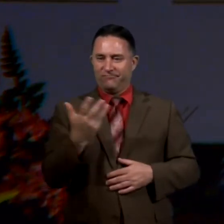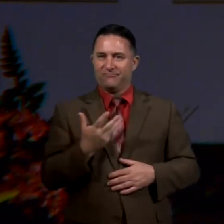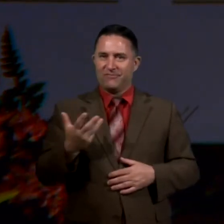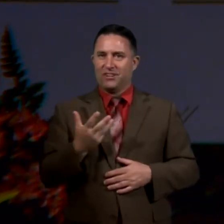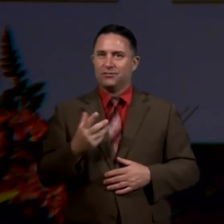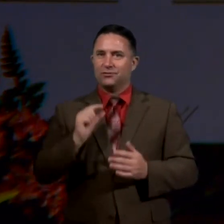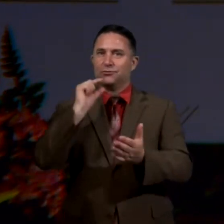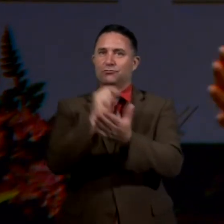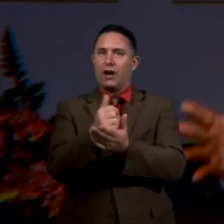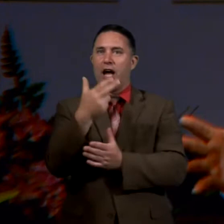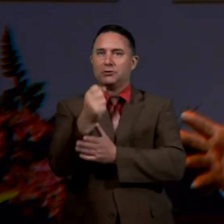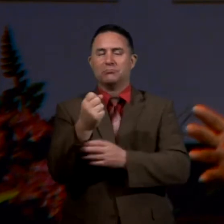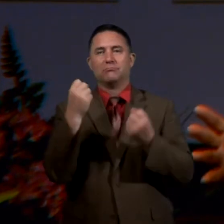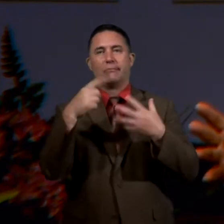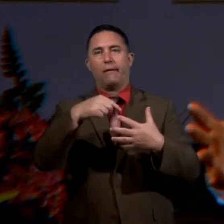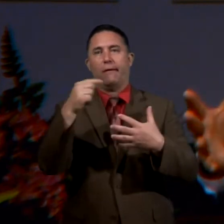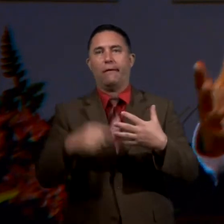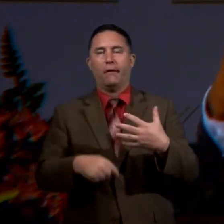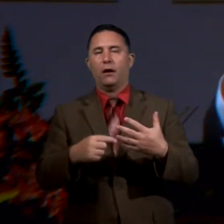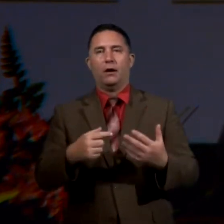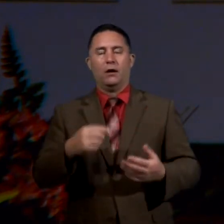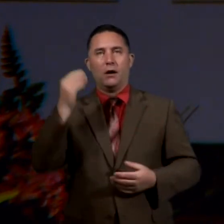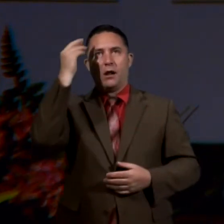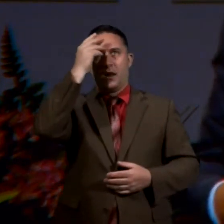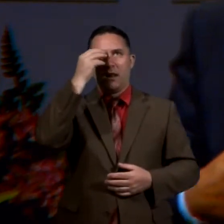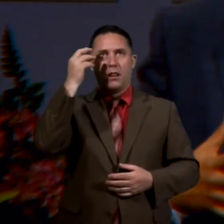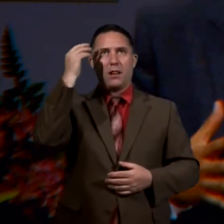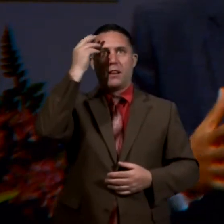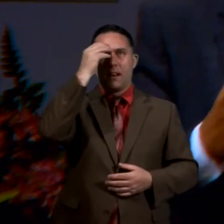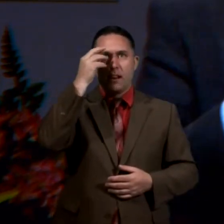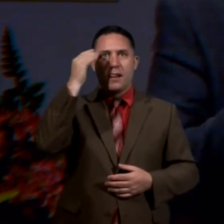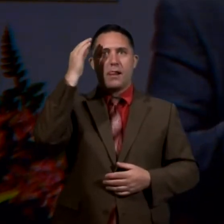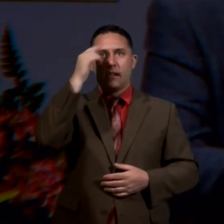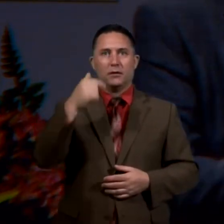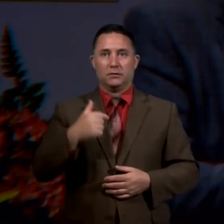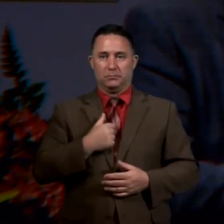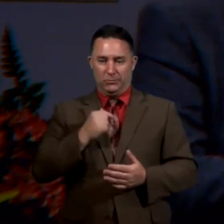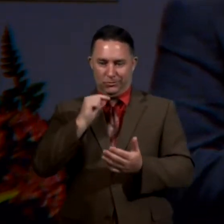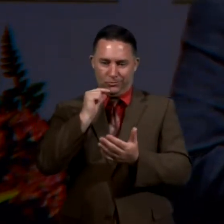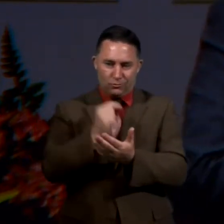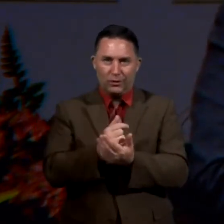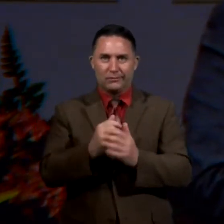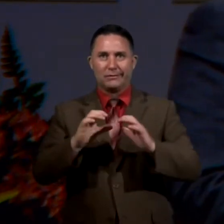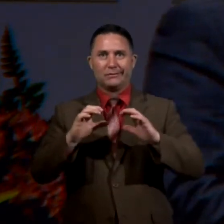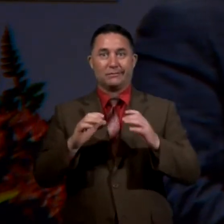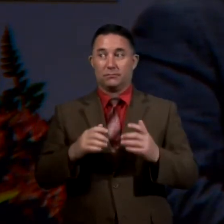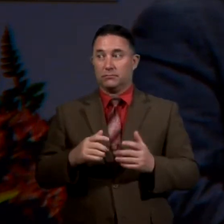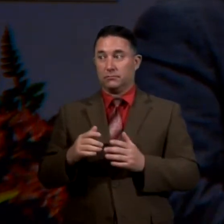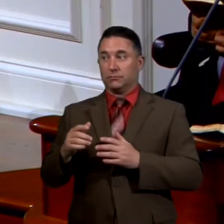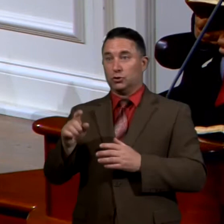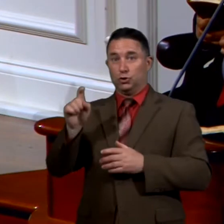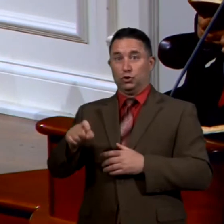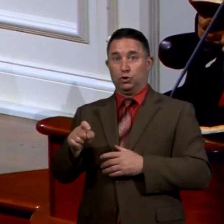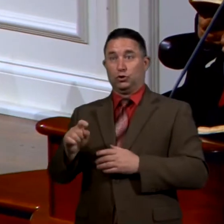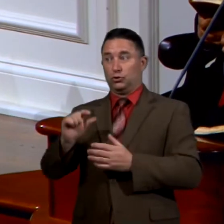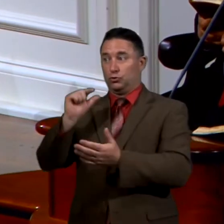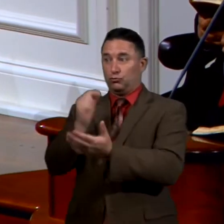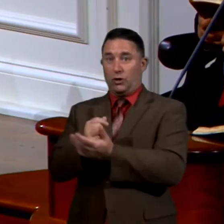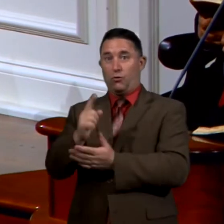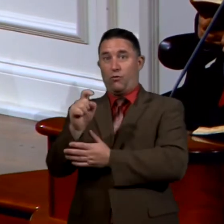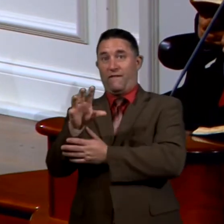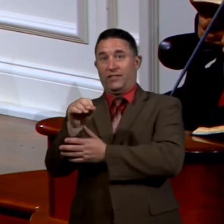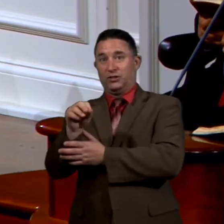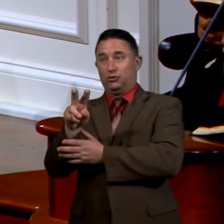school, and there were so many things that were going through my mind as I would have been graduating with a class of over 150, close to